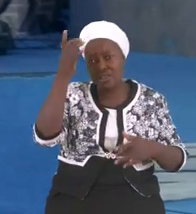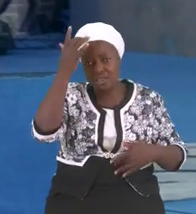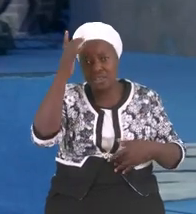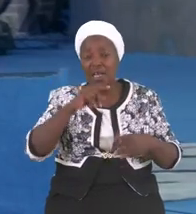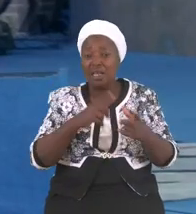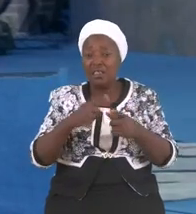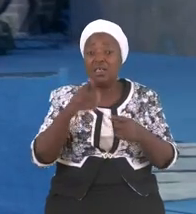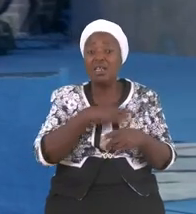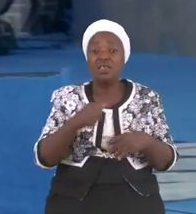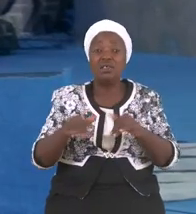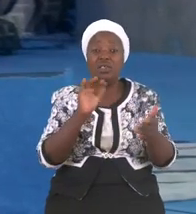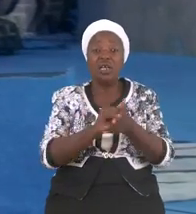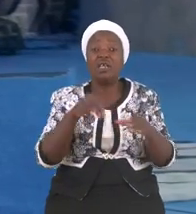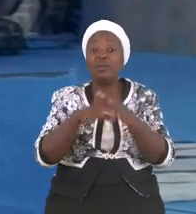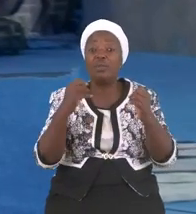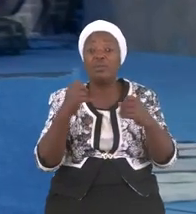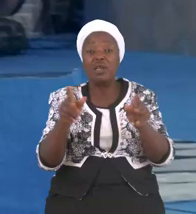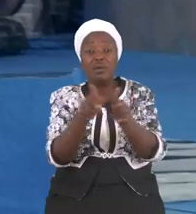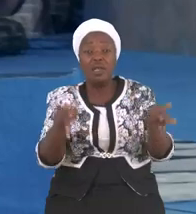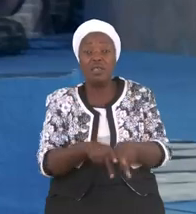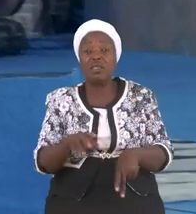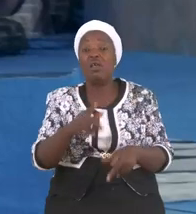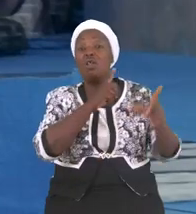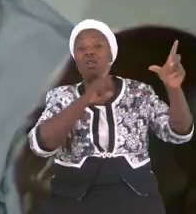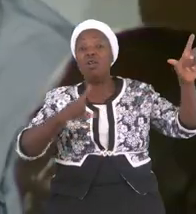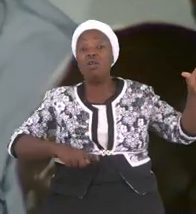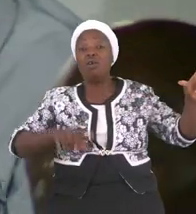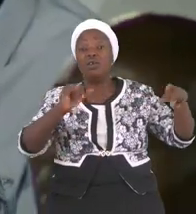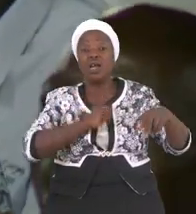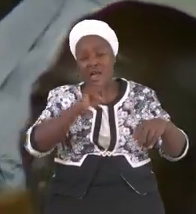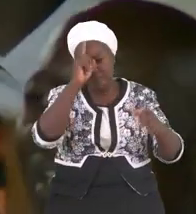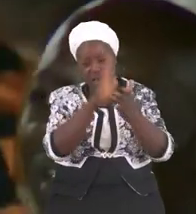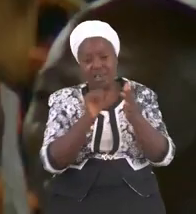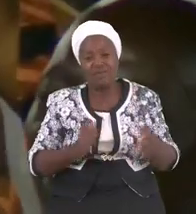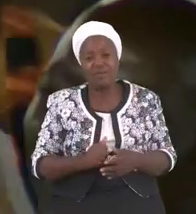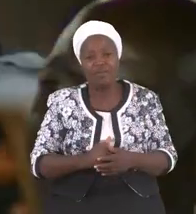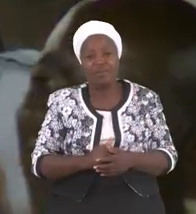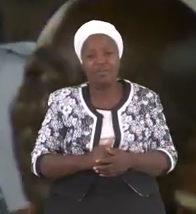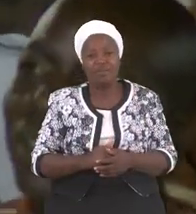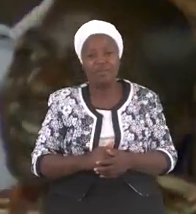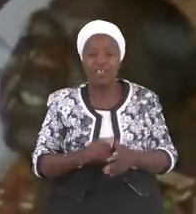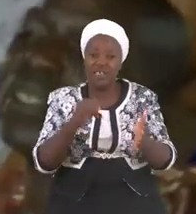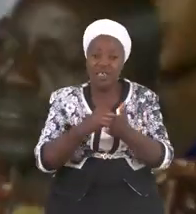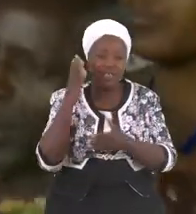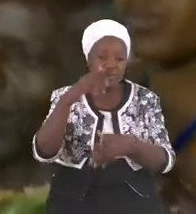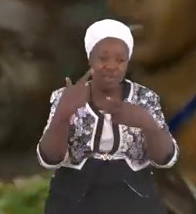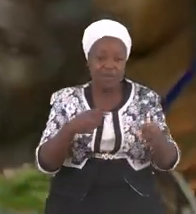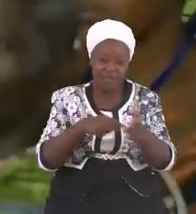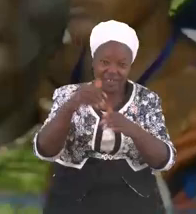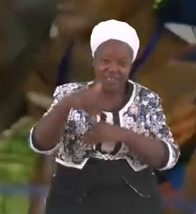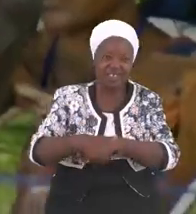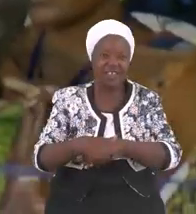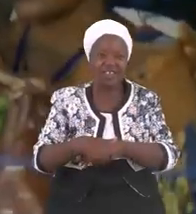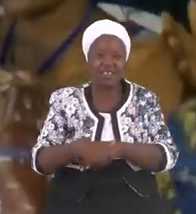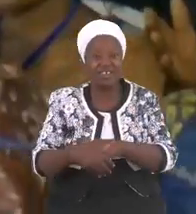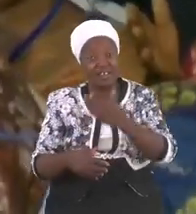in many places. Lord, I believe it will happen tonight. Over